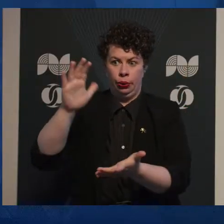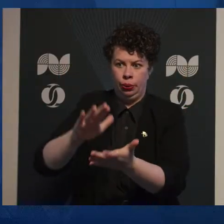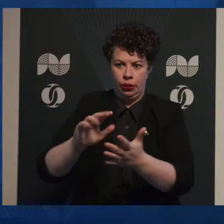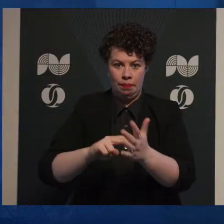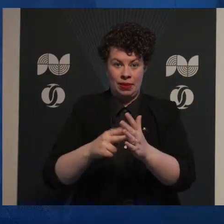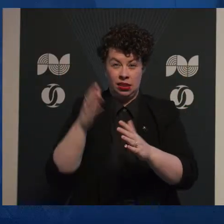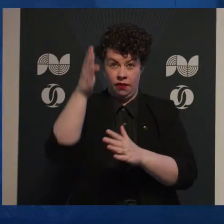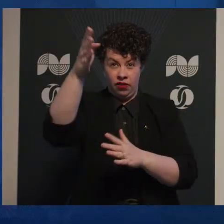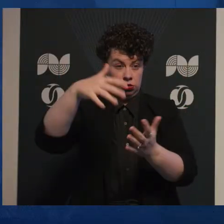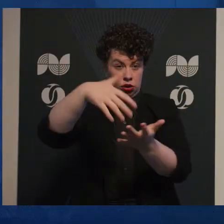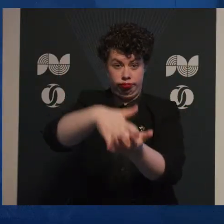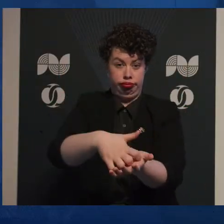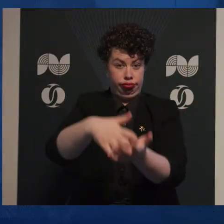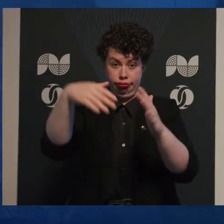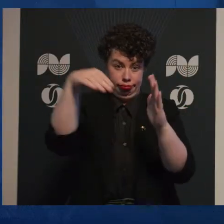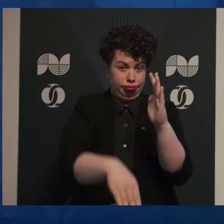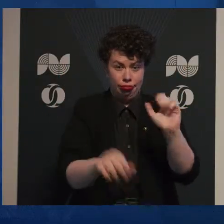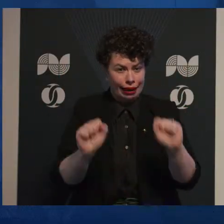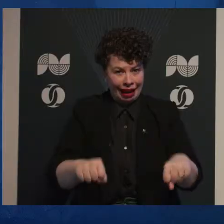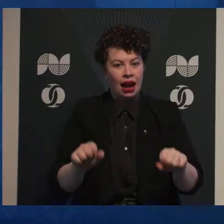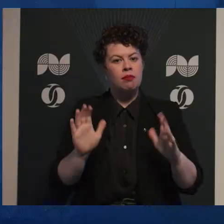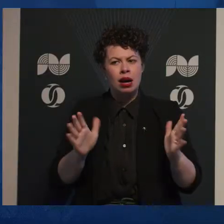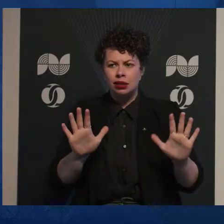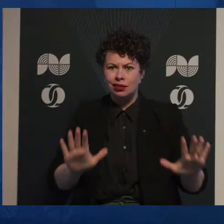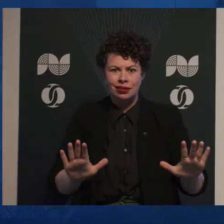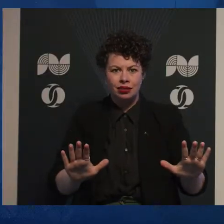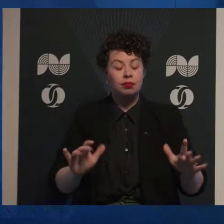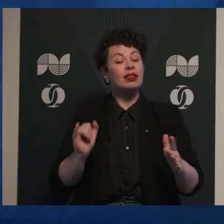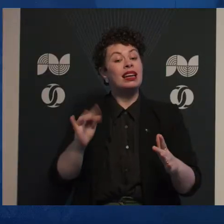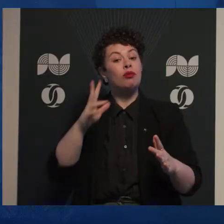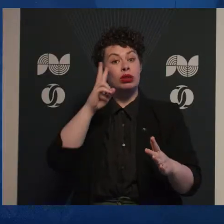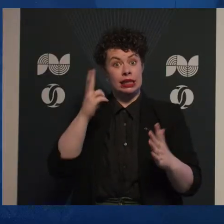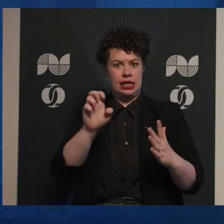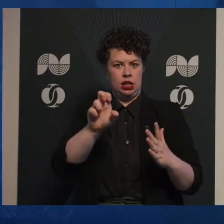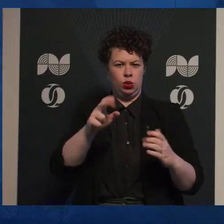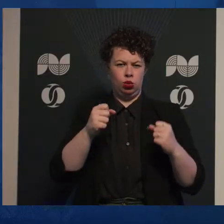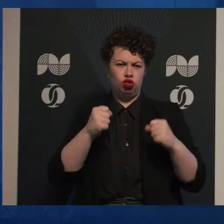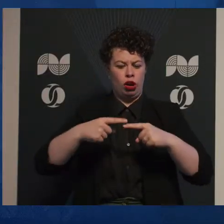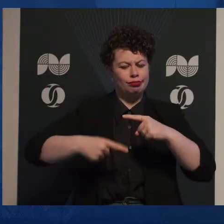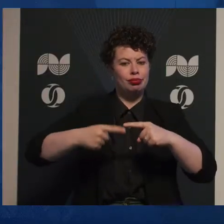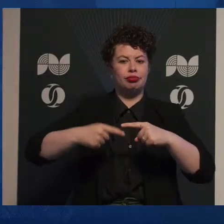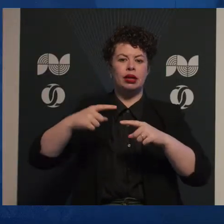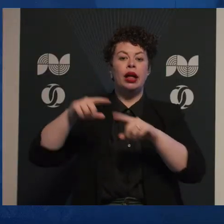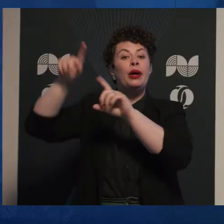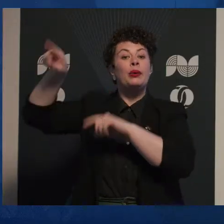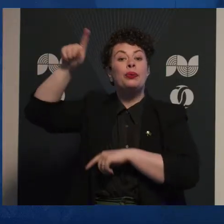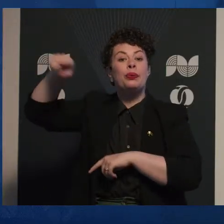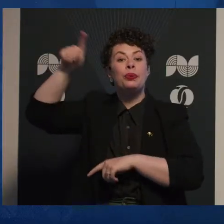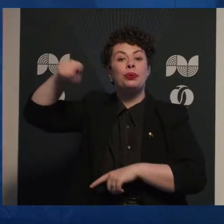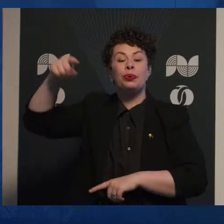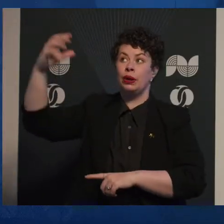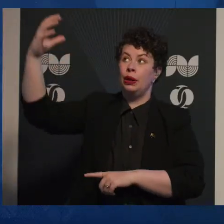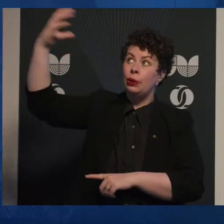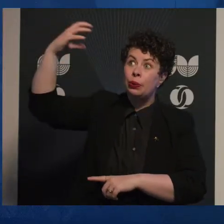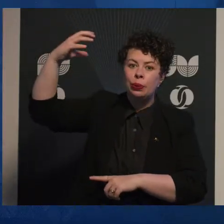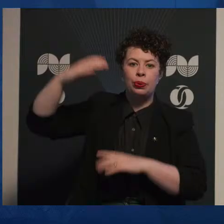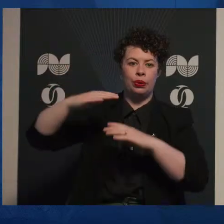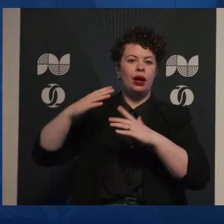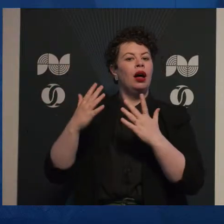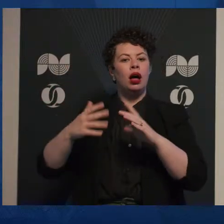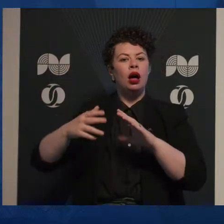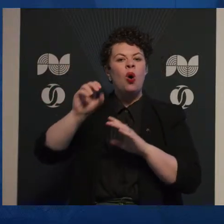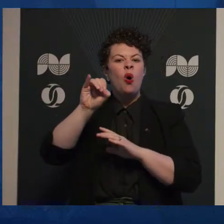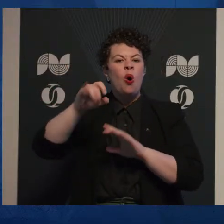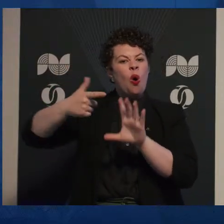Union energy mix, the rise in renewables has played a huge role in the critical over-reliance on hydrocarbons from